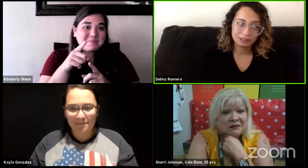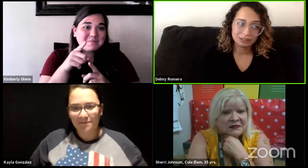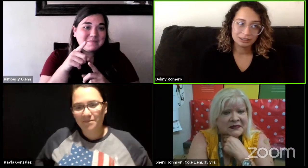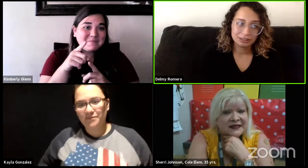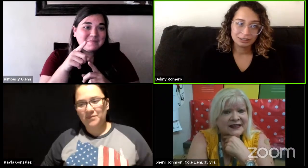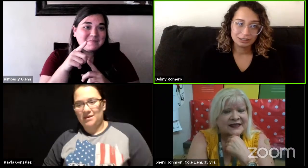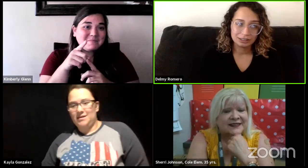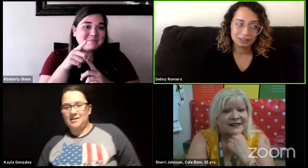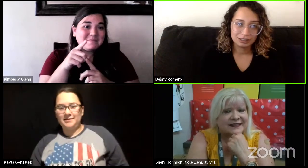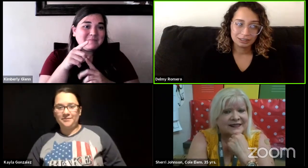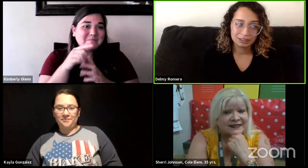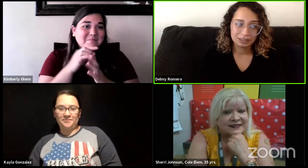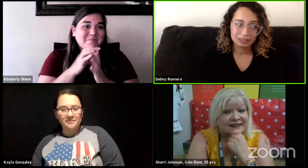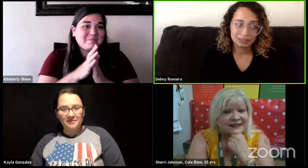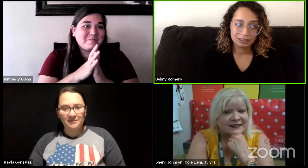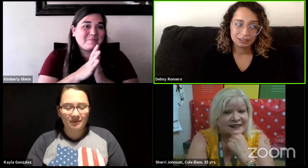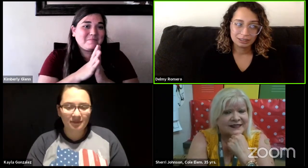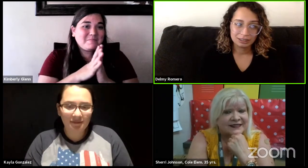Sherry?